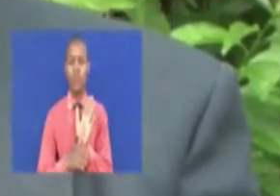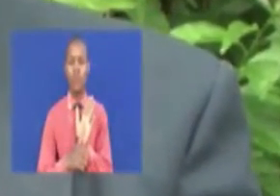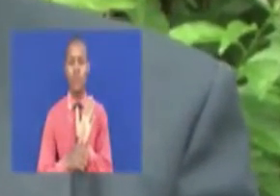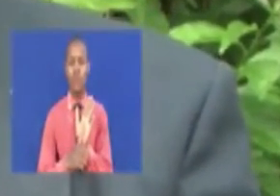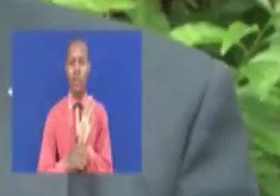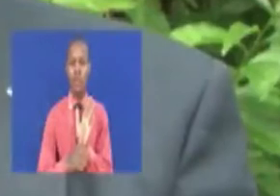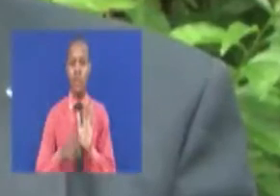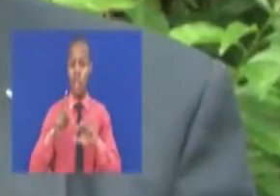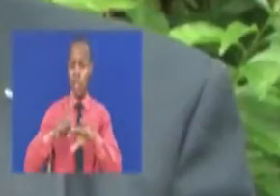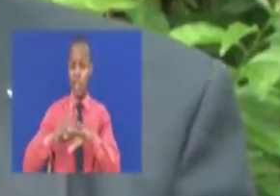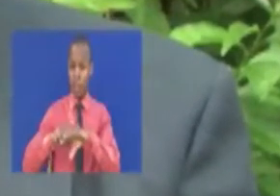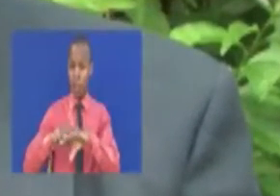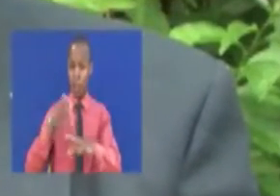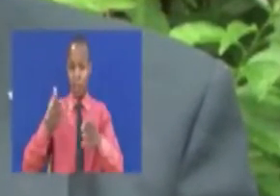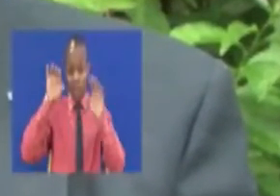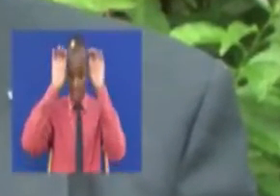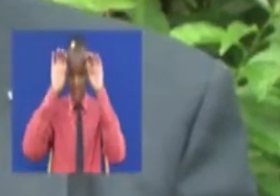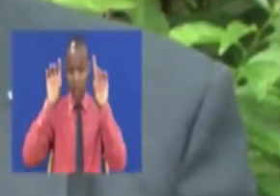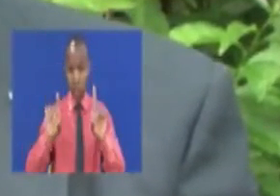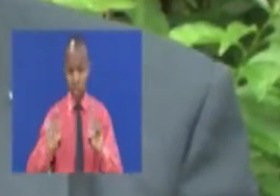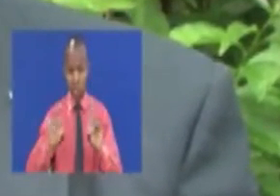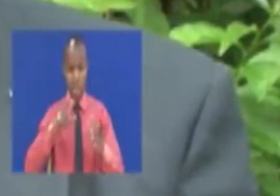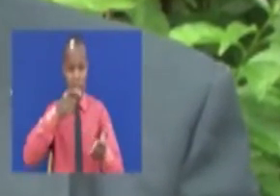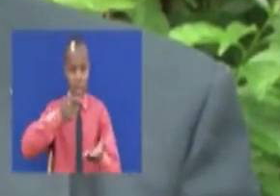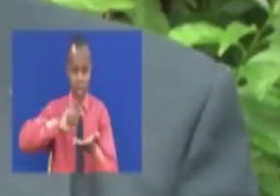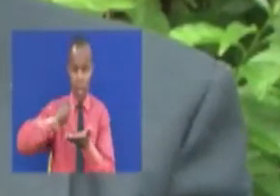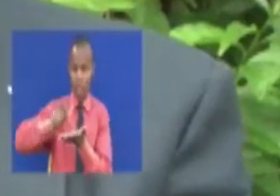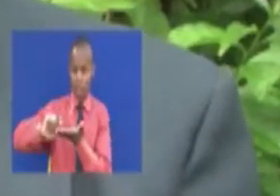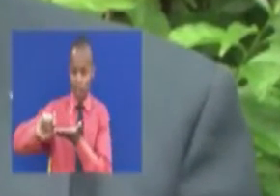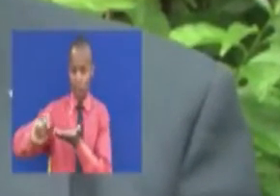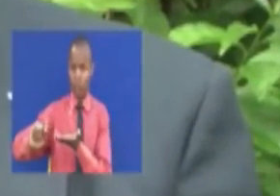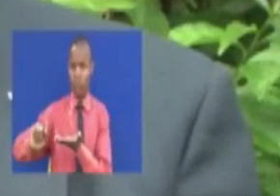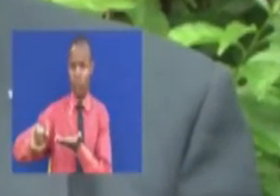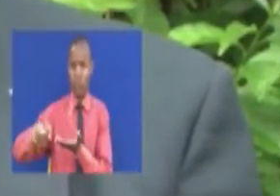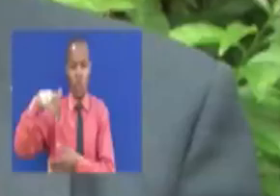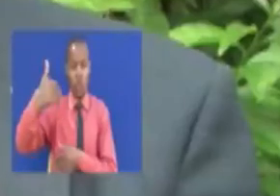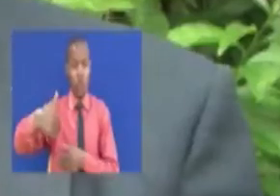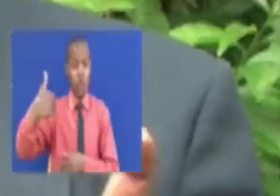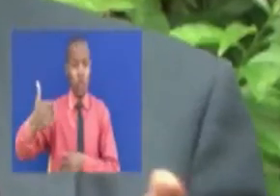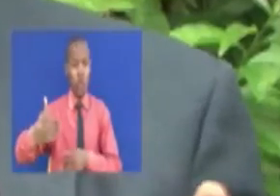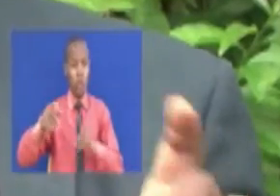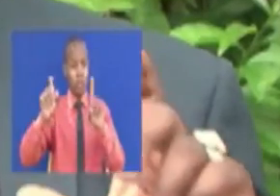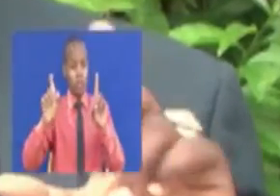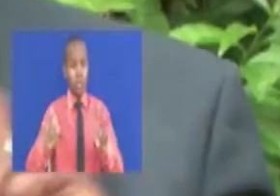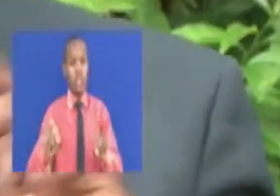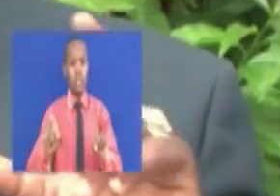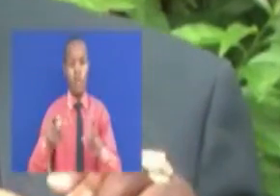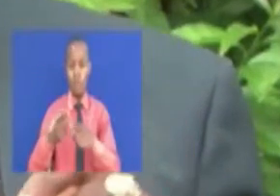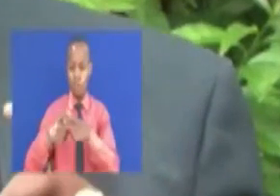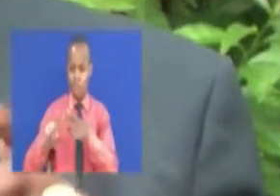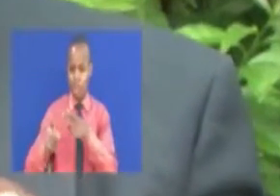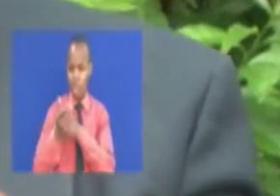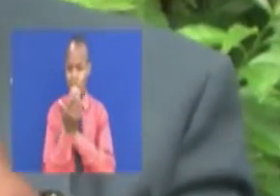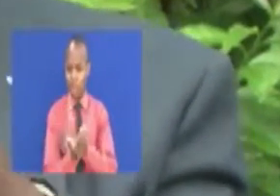In an academic settings, normally, writing is essential, but this